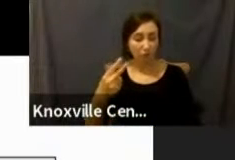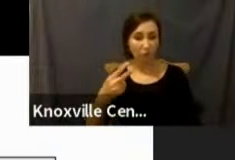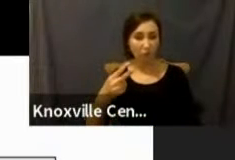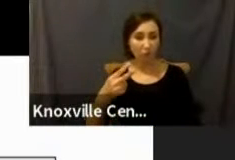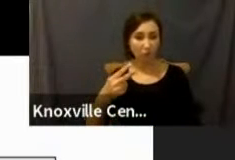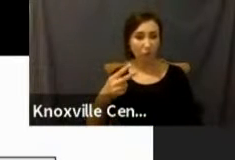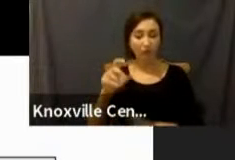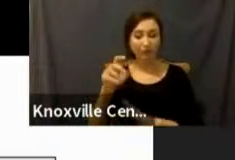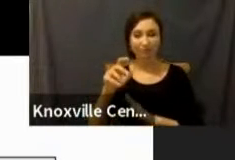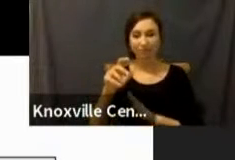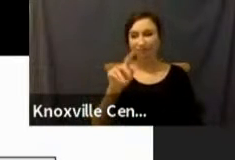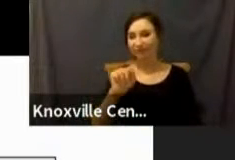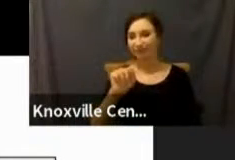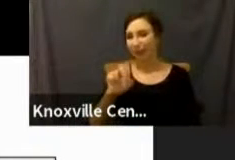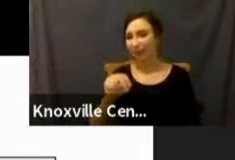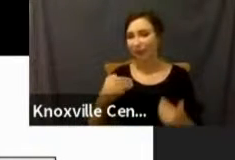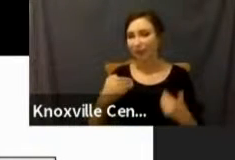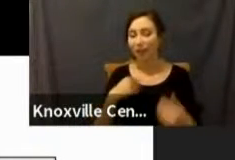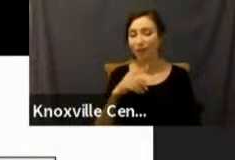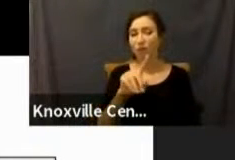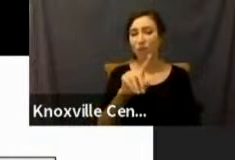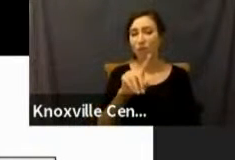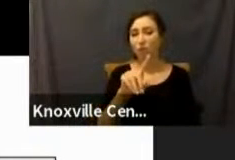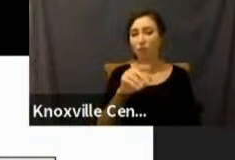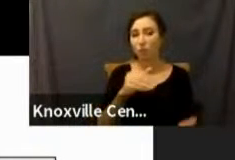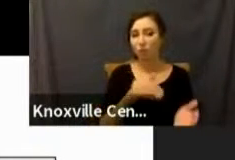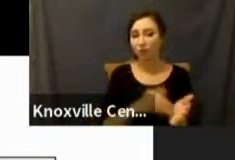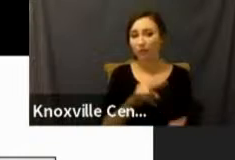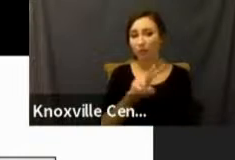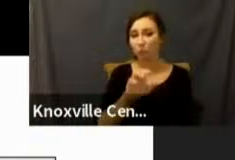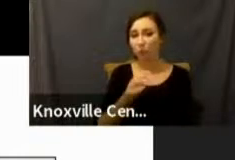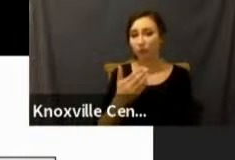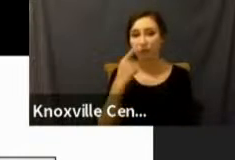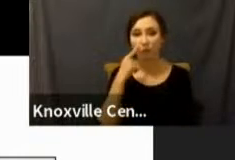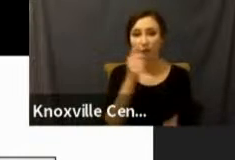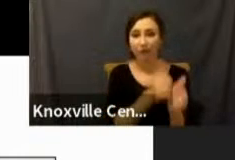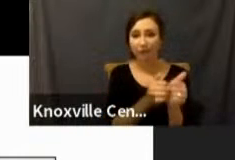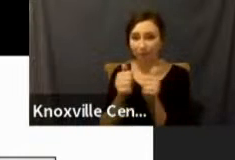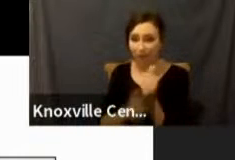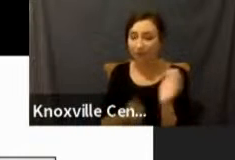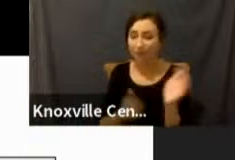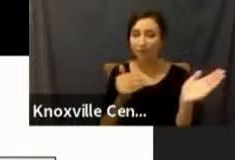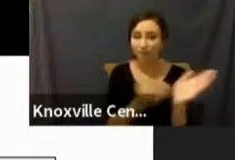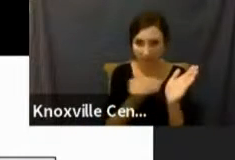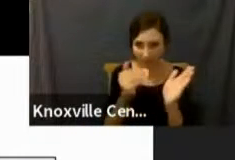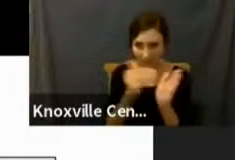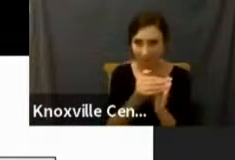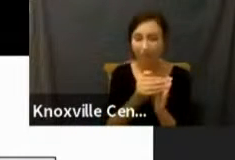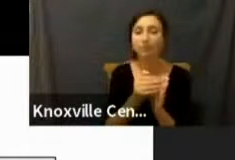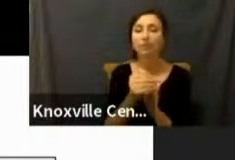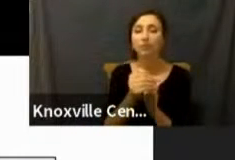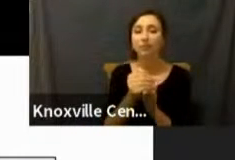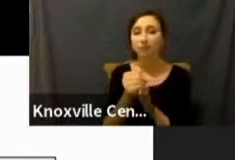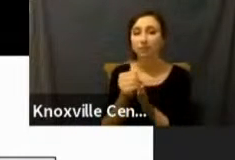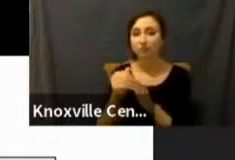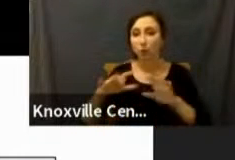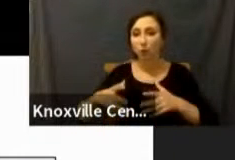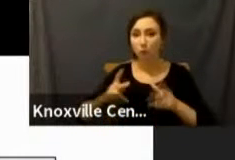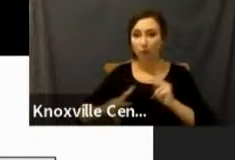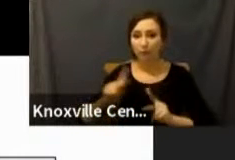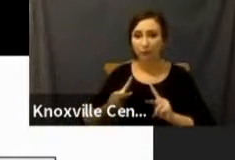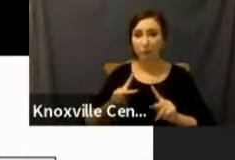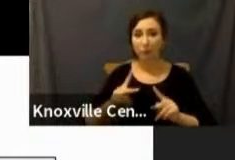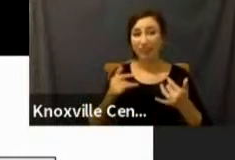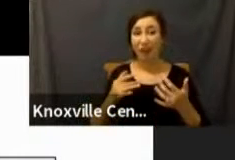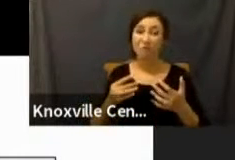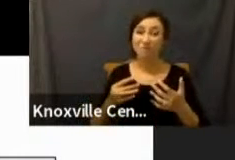Tennessee has 1,215 per million, which puts us at least right at this moment as the fastest growing state,